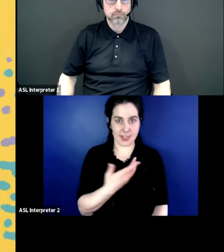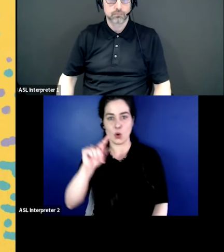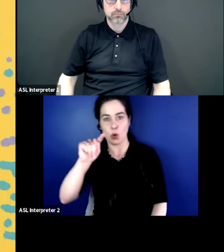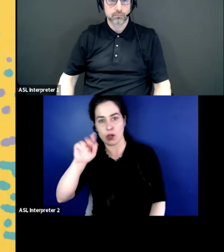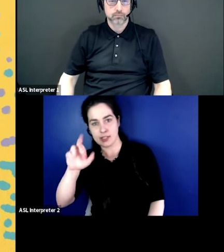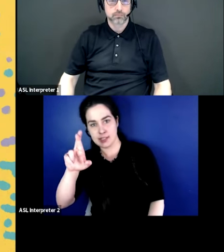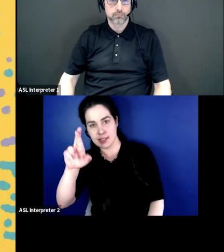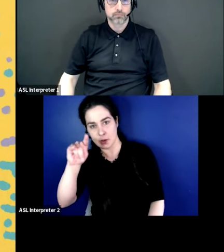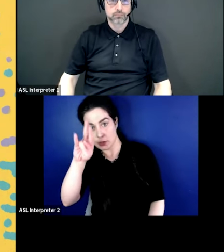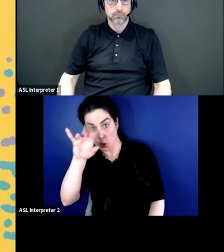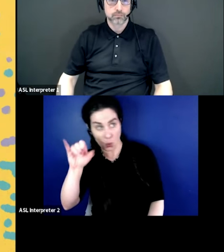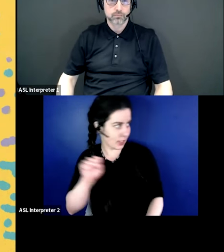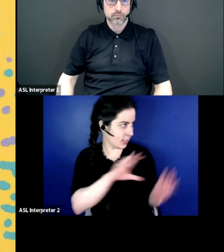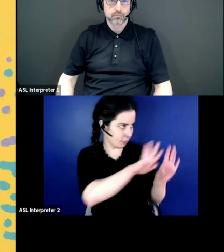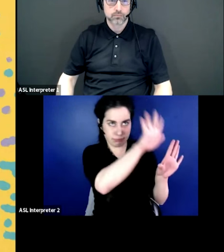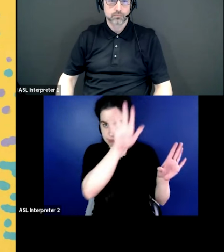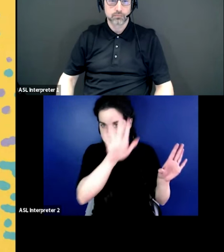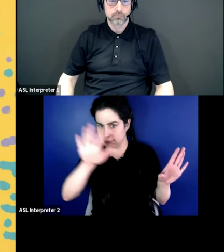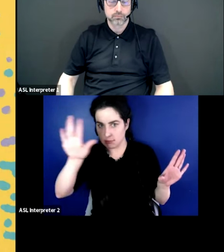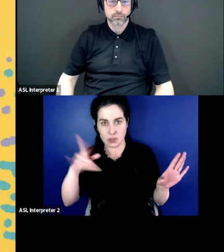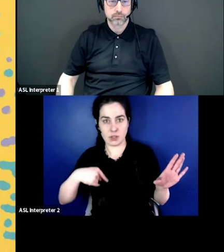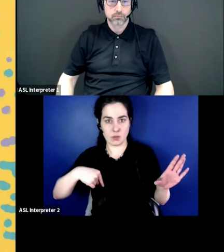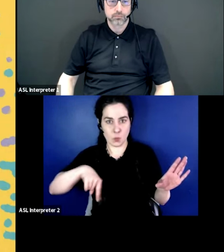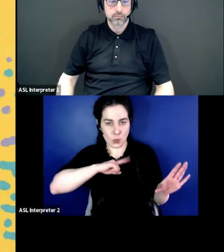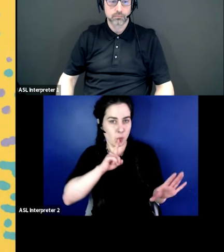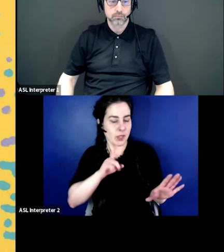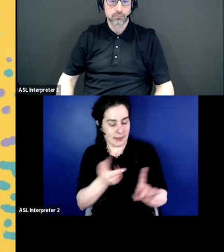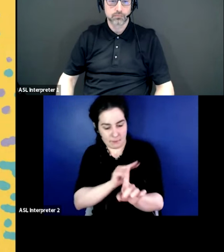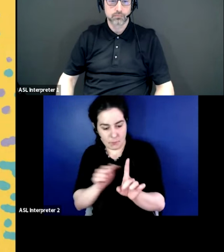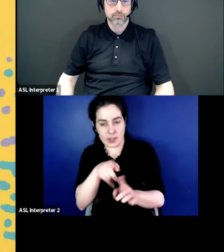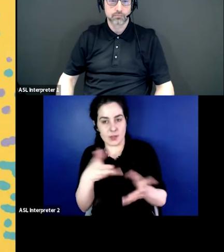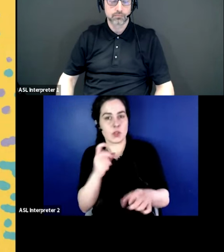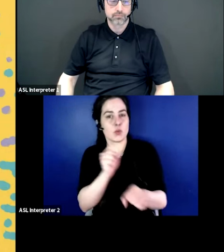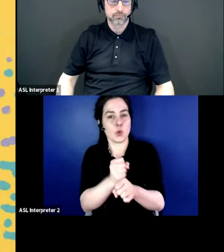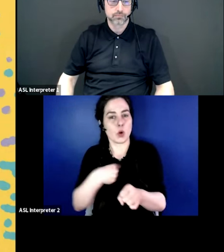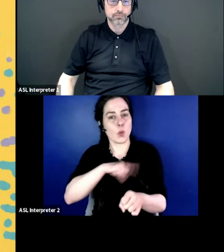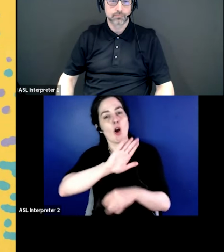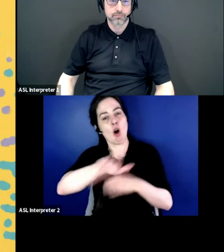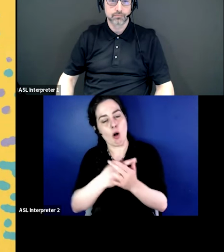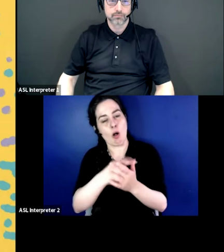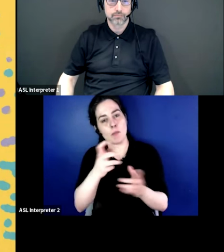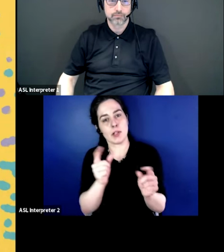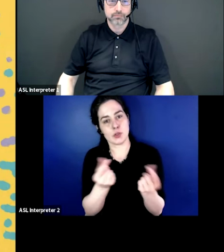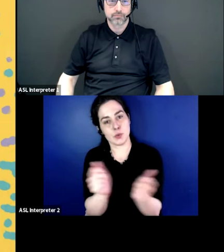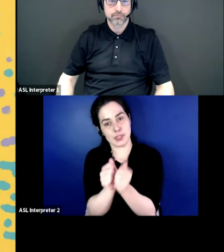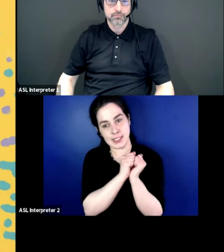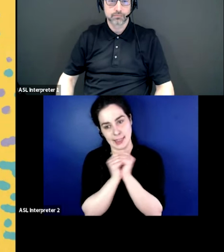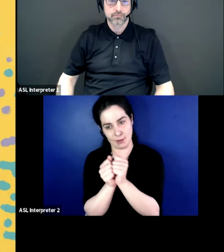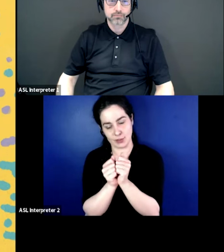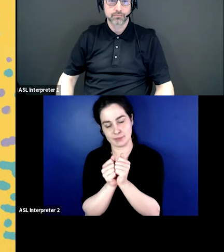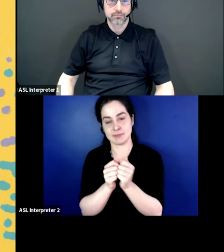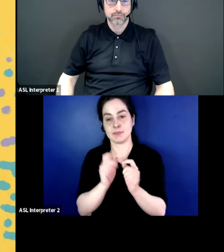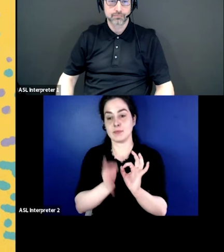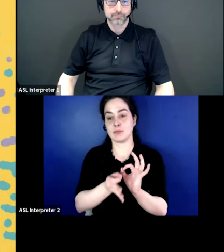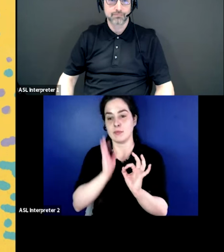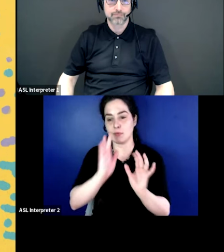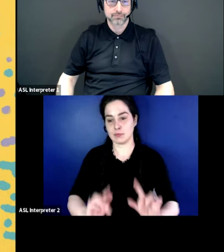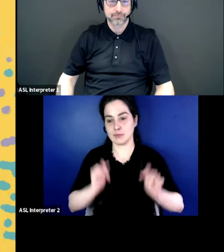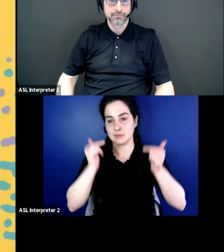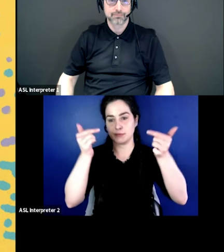We really see this as the work we all have to do together. Another thing we really are excited to see is high school too. And I know one of the questions here was